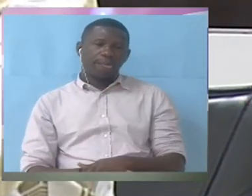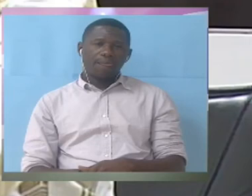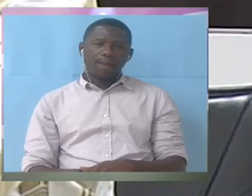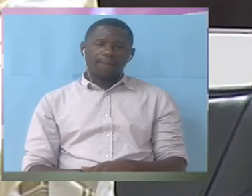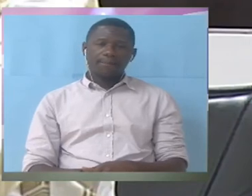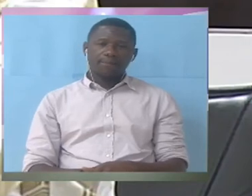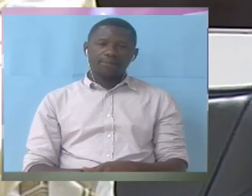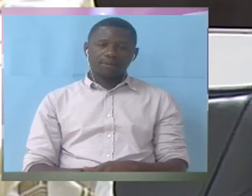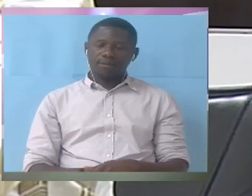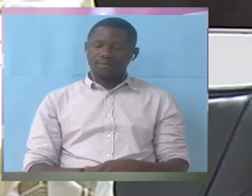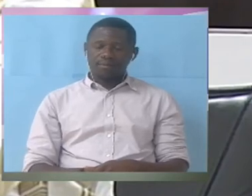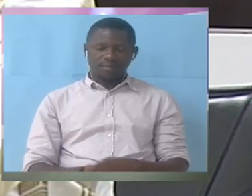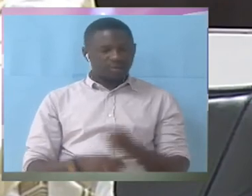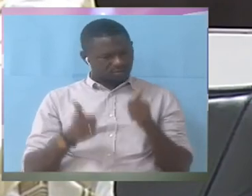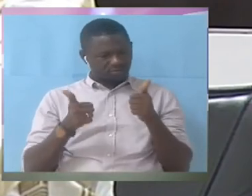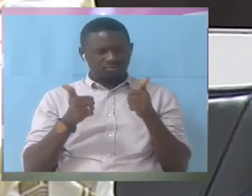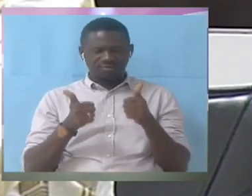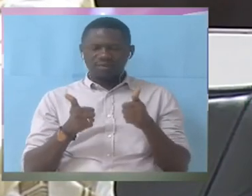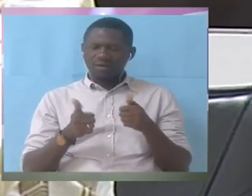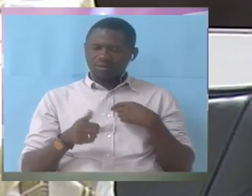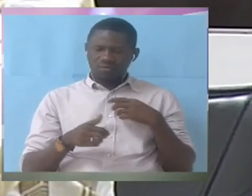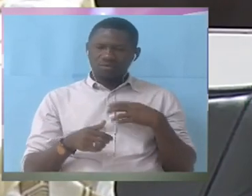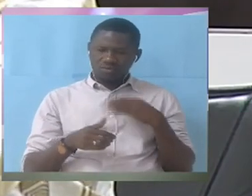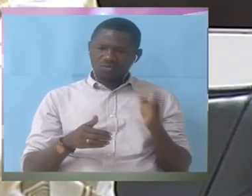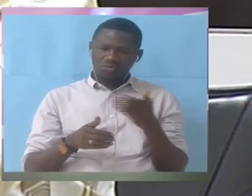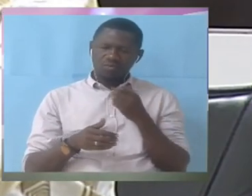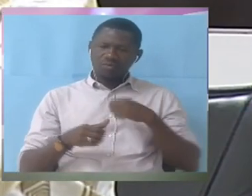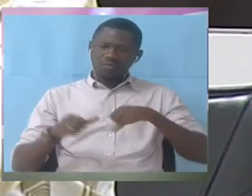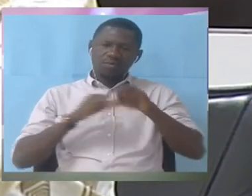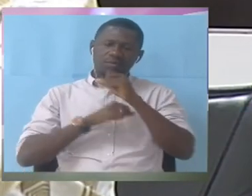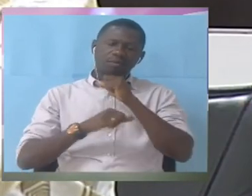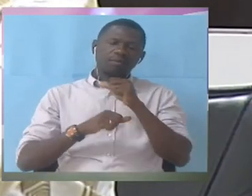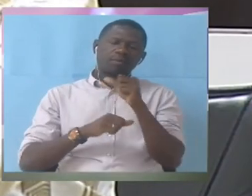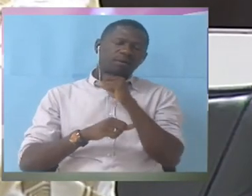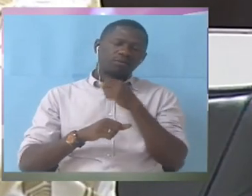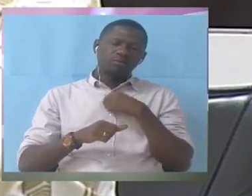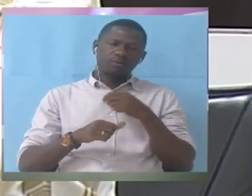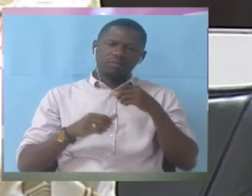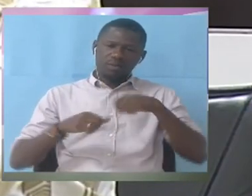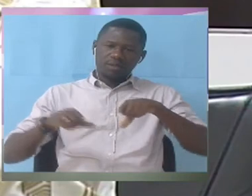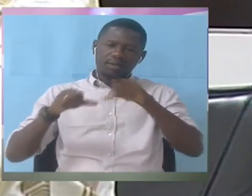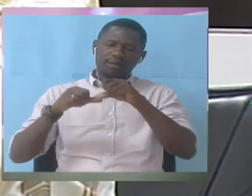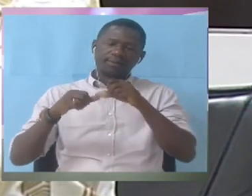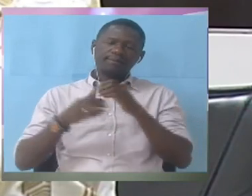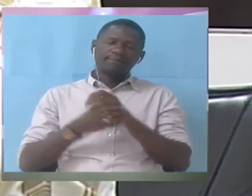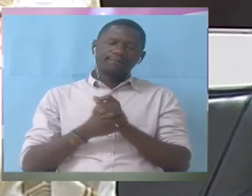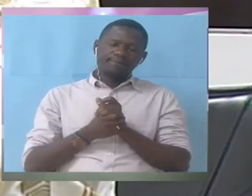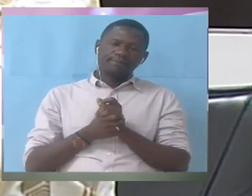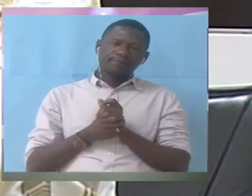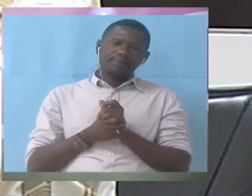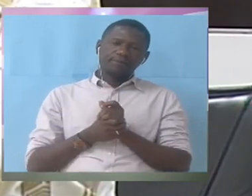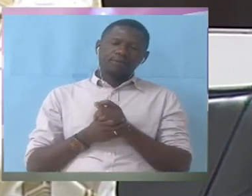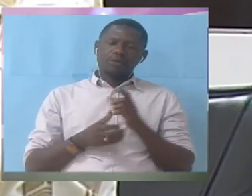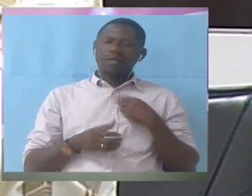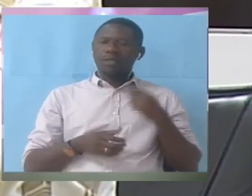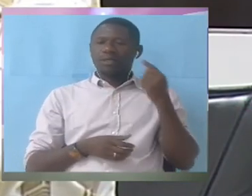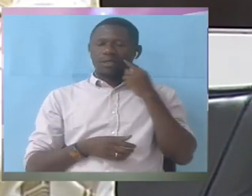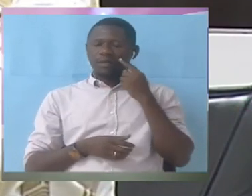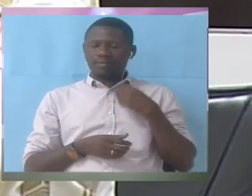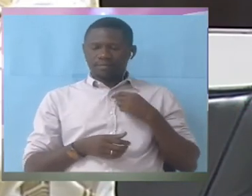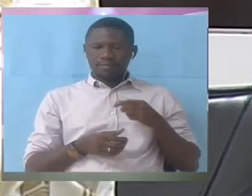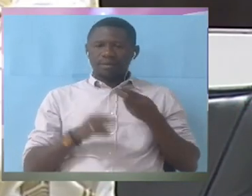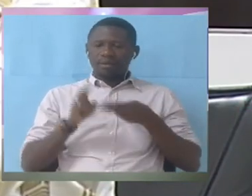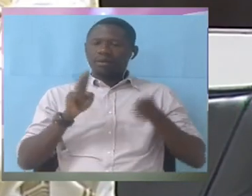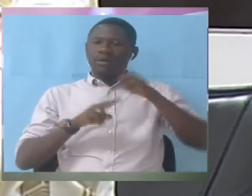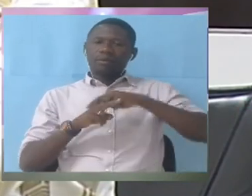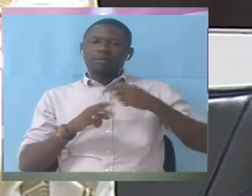don't mind going back to my department. Waw mun na delu fa ma nekkon. So that day I reported to the surgical department. Bes bobu